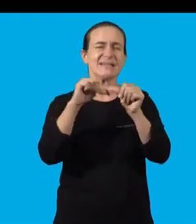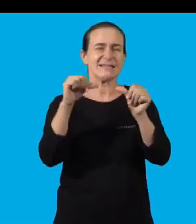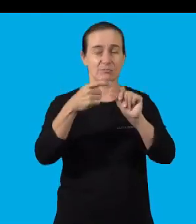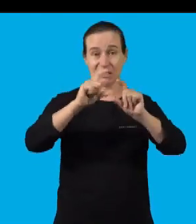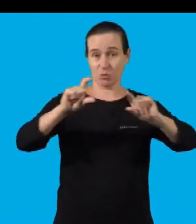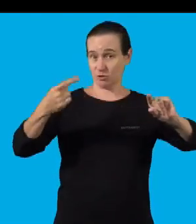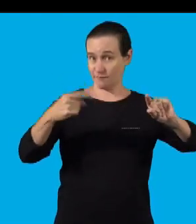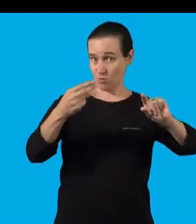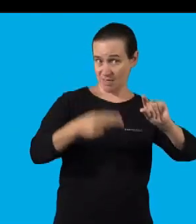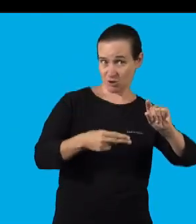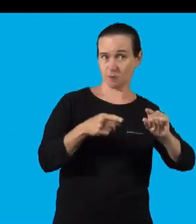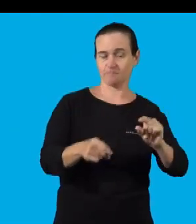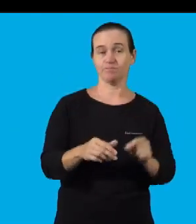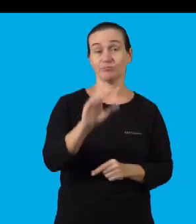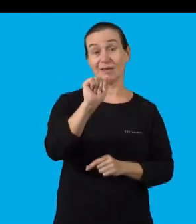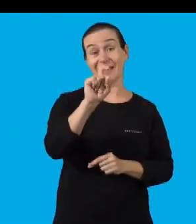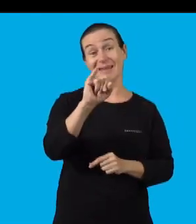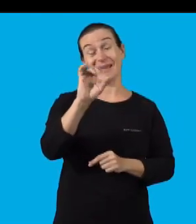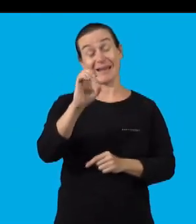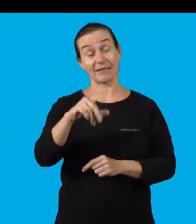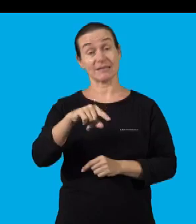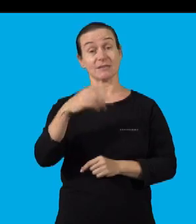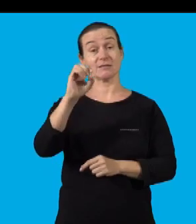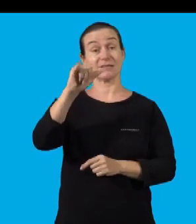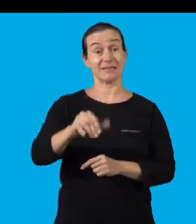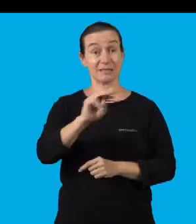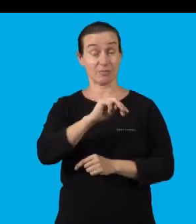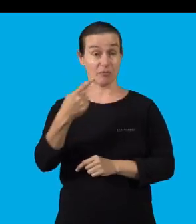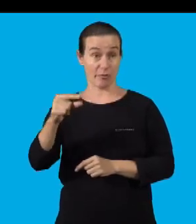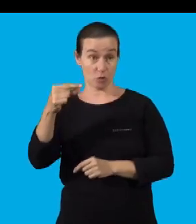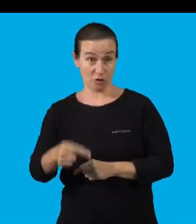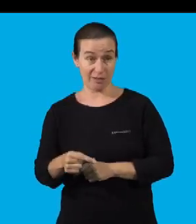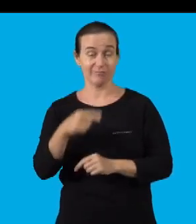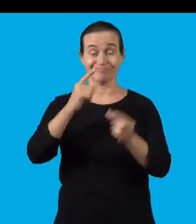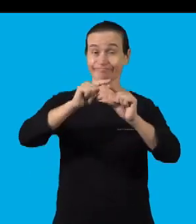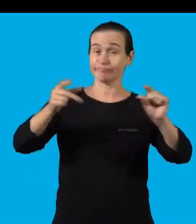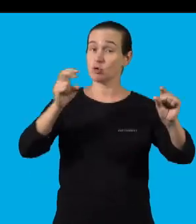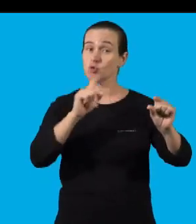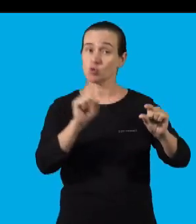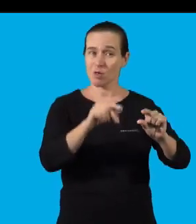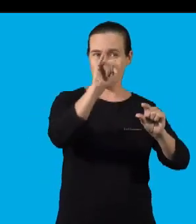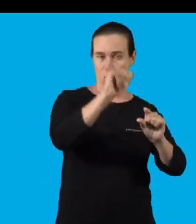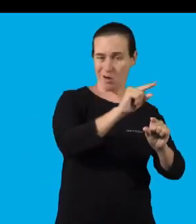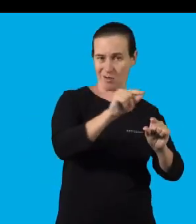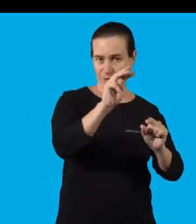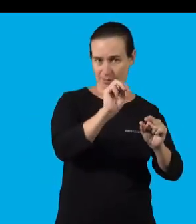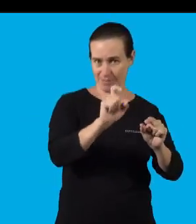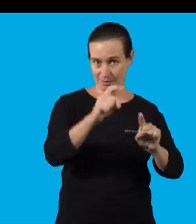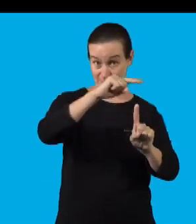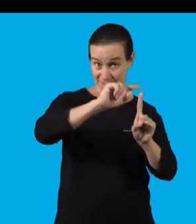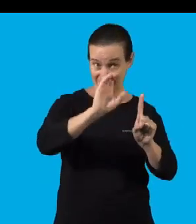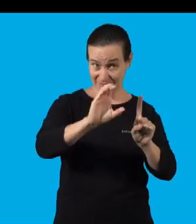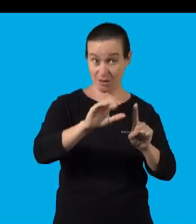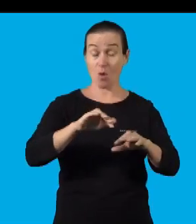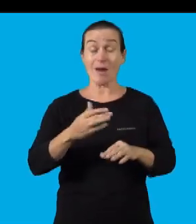says, determine the equation of h, the excess of symmetry of g, in the form y is equals to mx plus